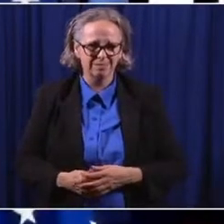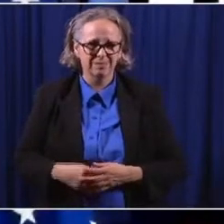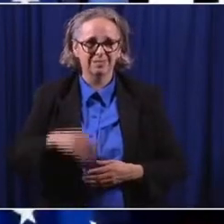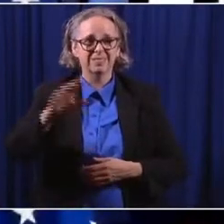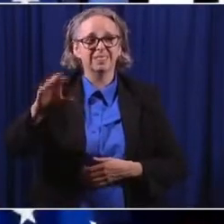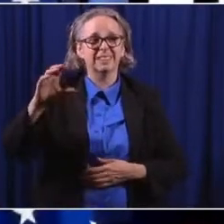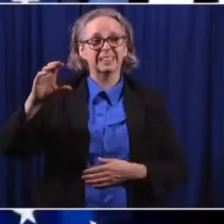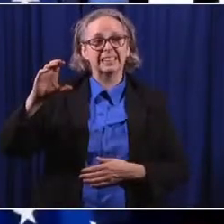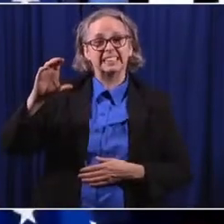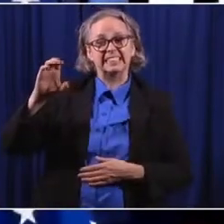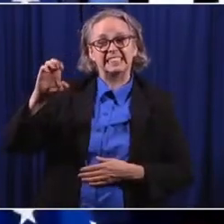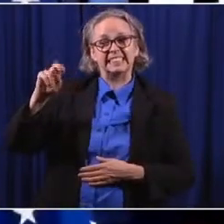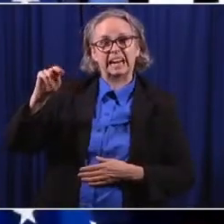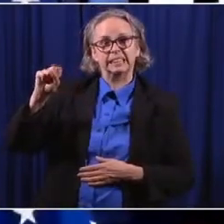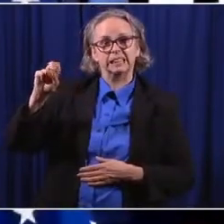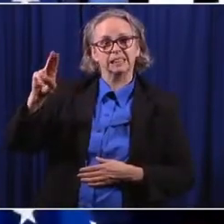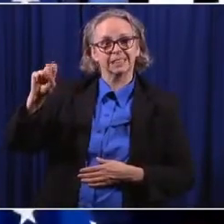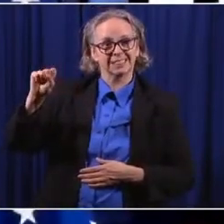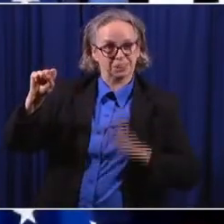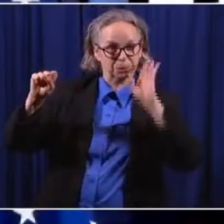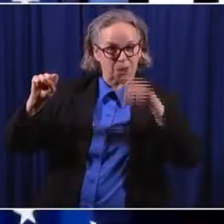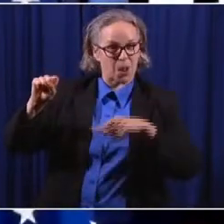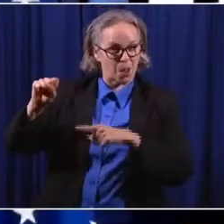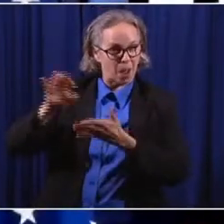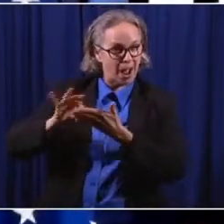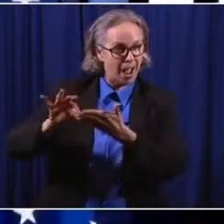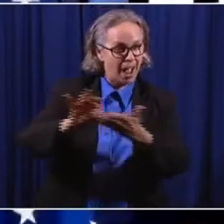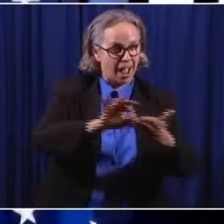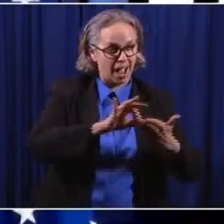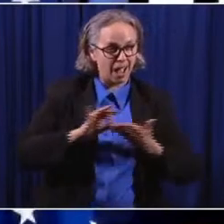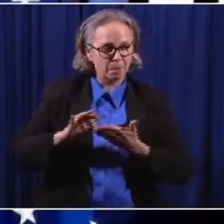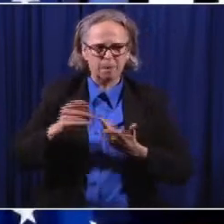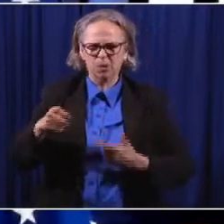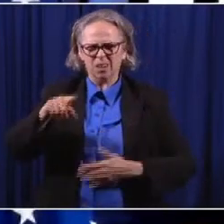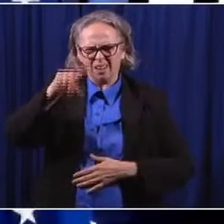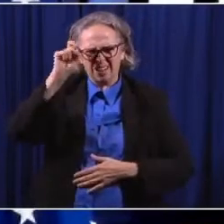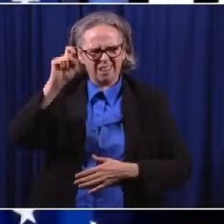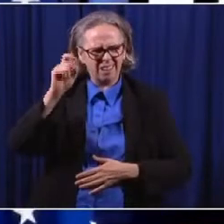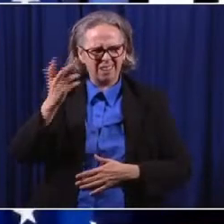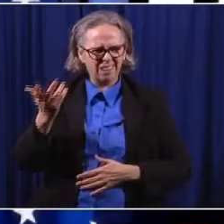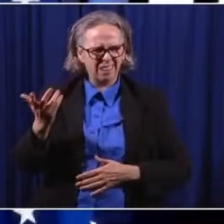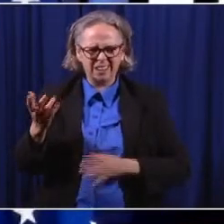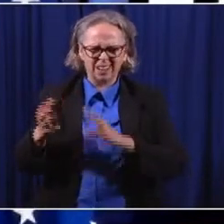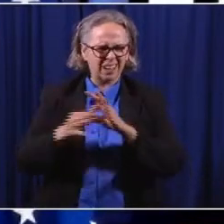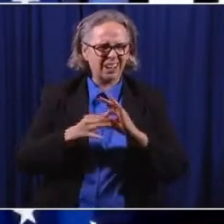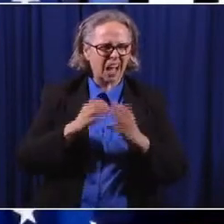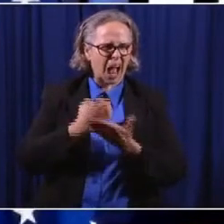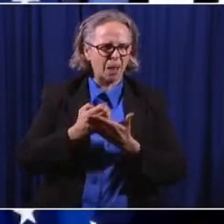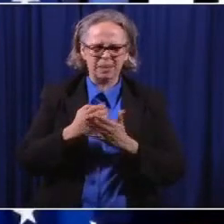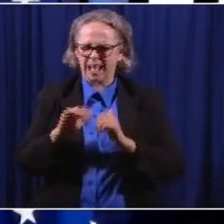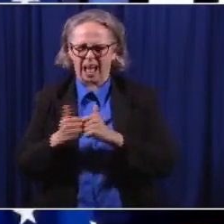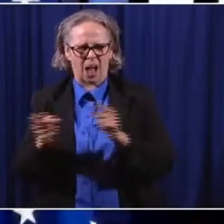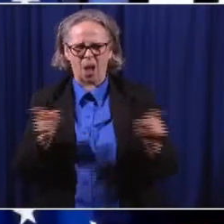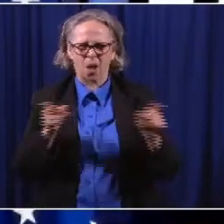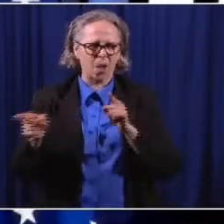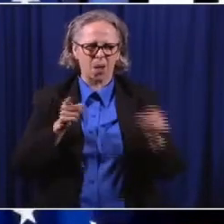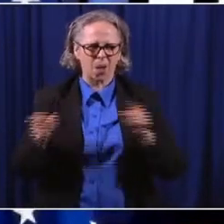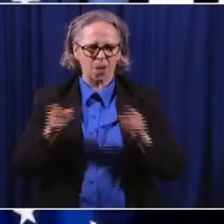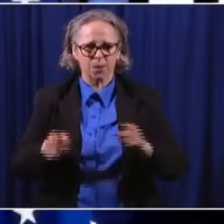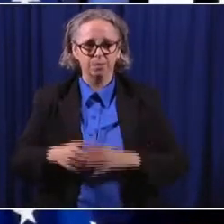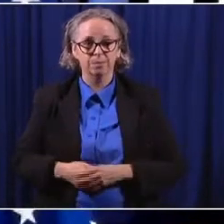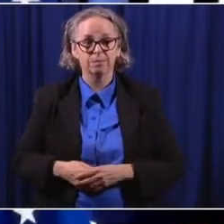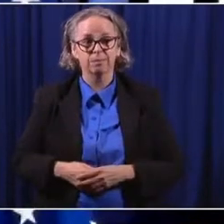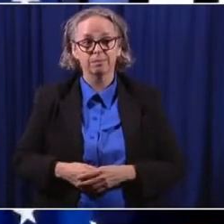be asking, what's the census have to do with the economy? Well, this once in a decade count will determine